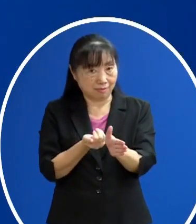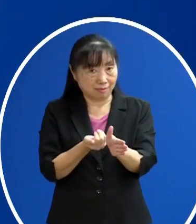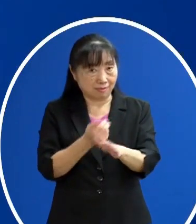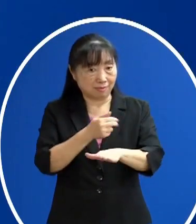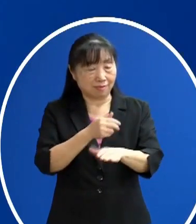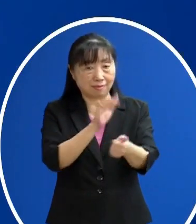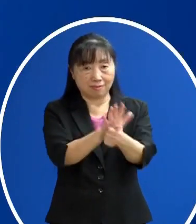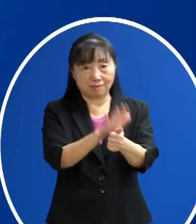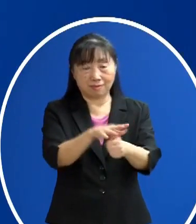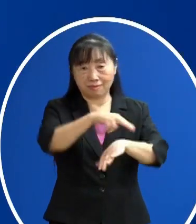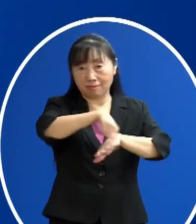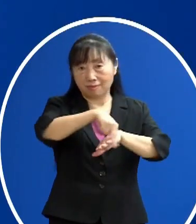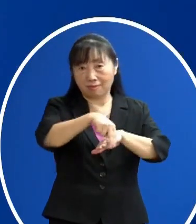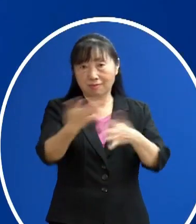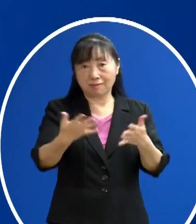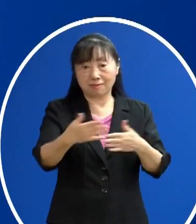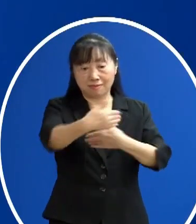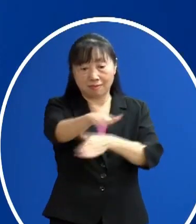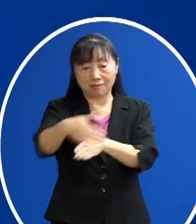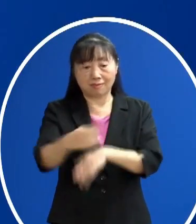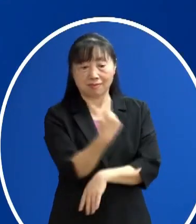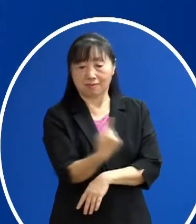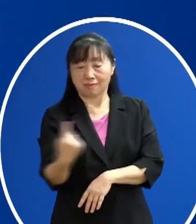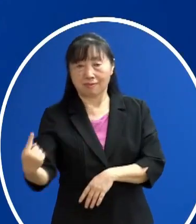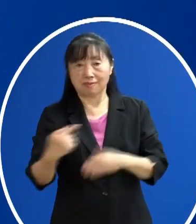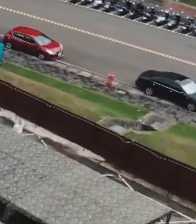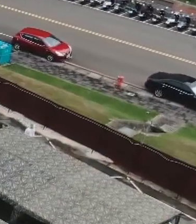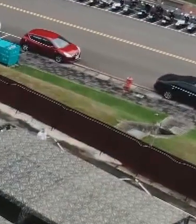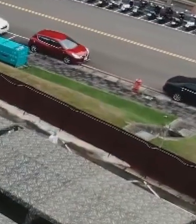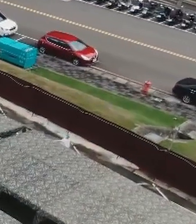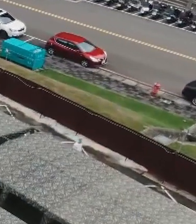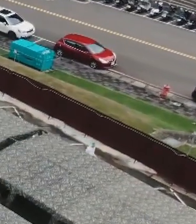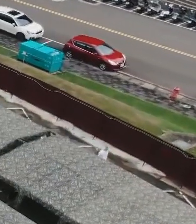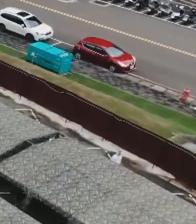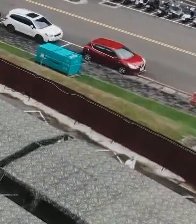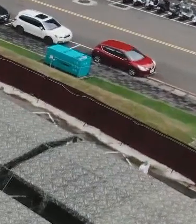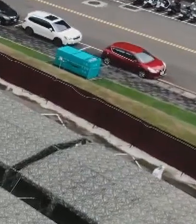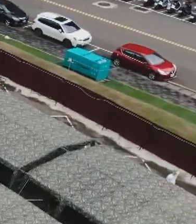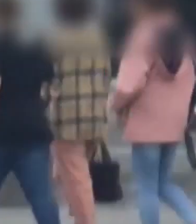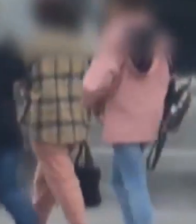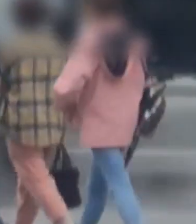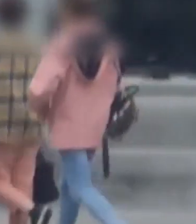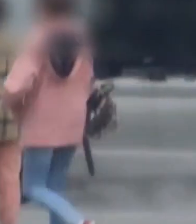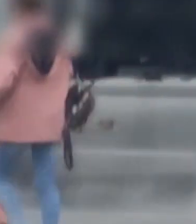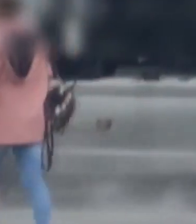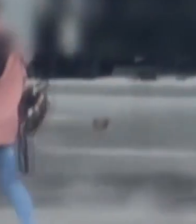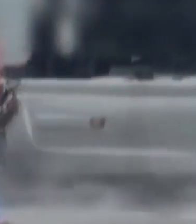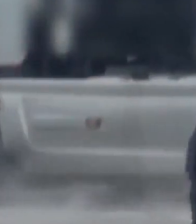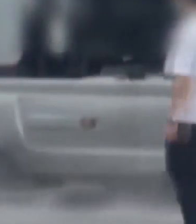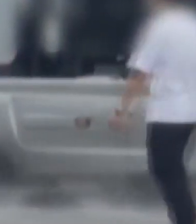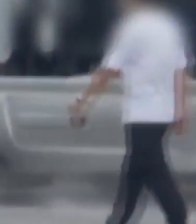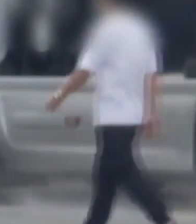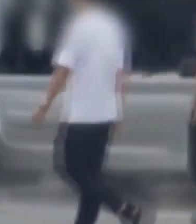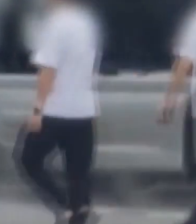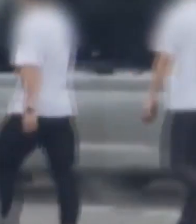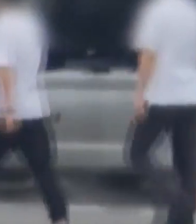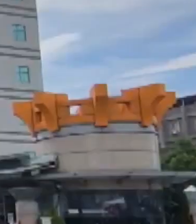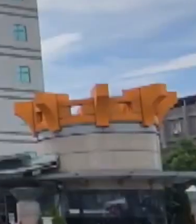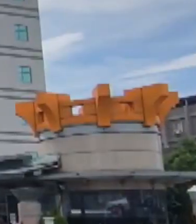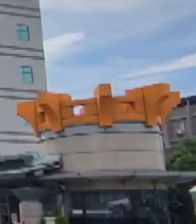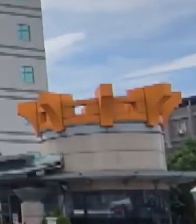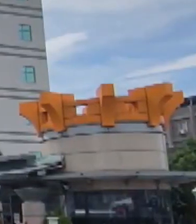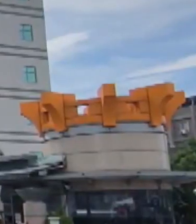employees individually in the event that they test positive for COVID. The updated guidelines come into effect on Monday.